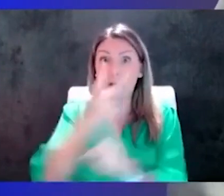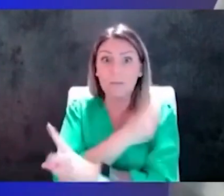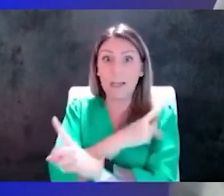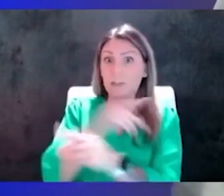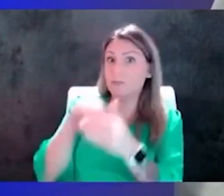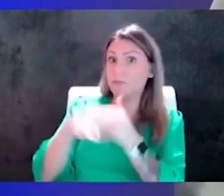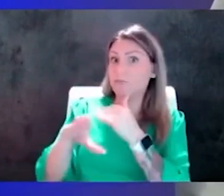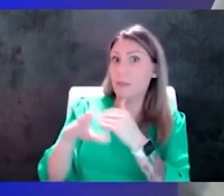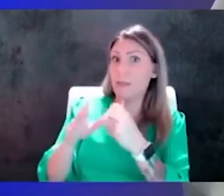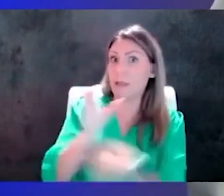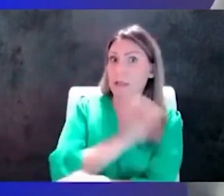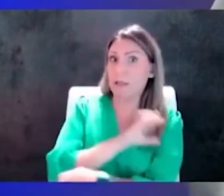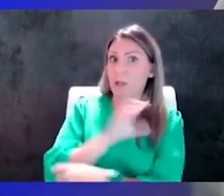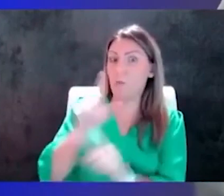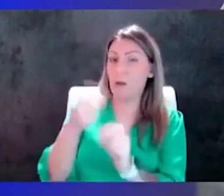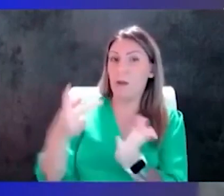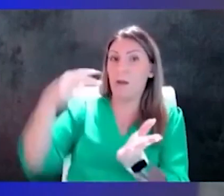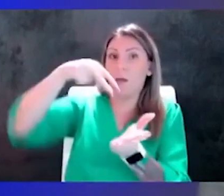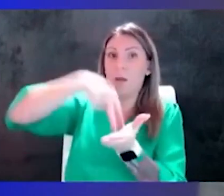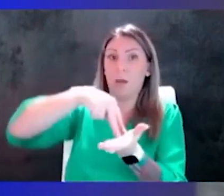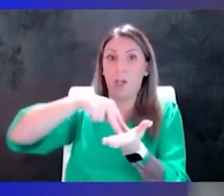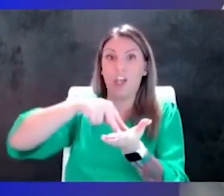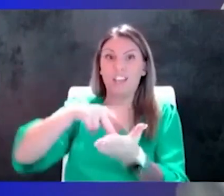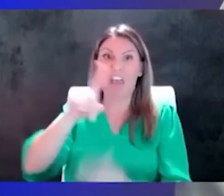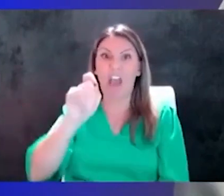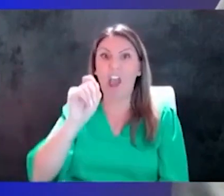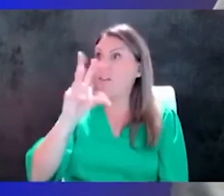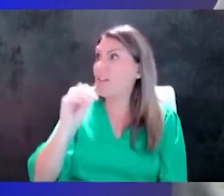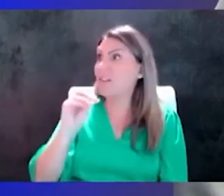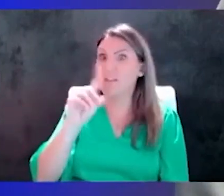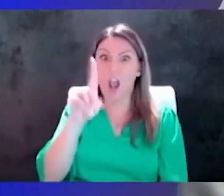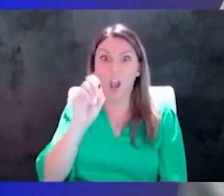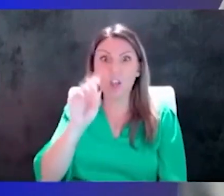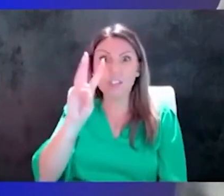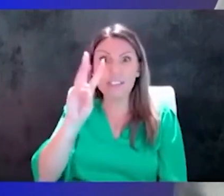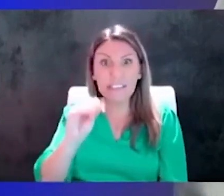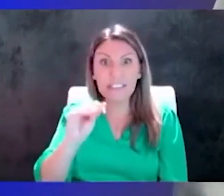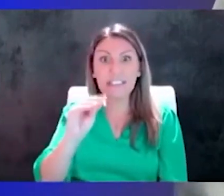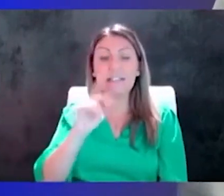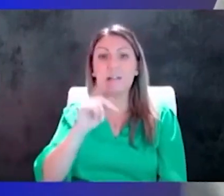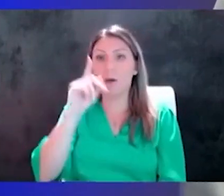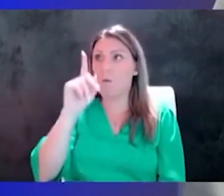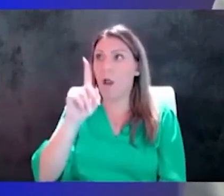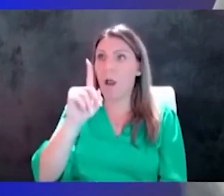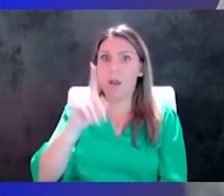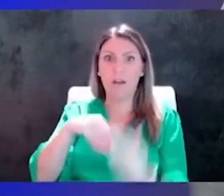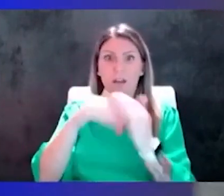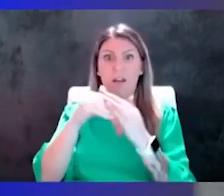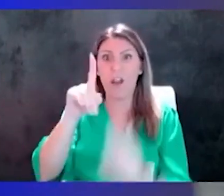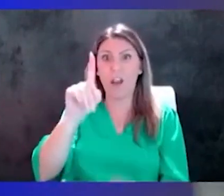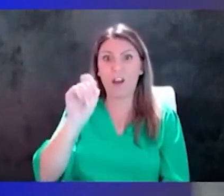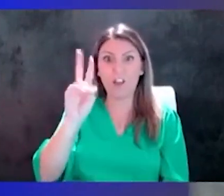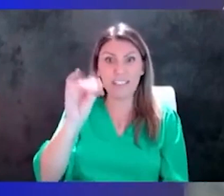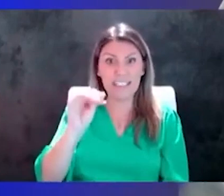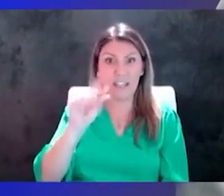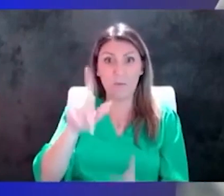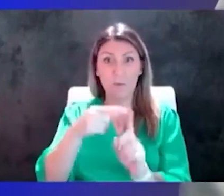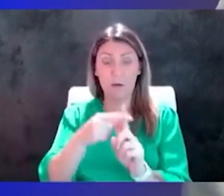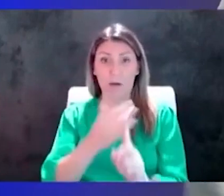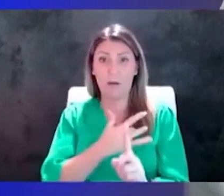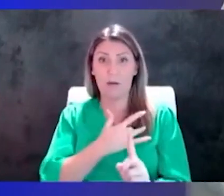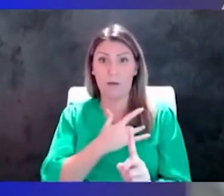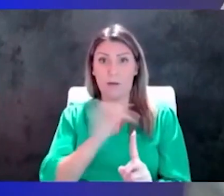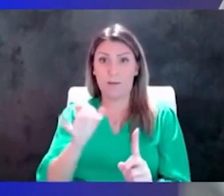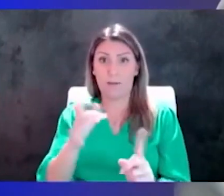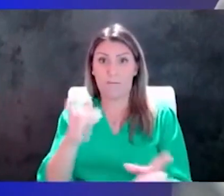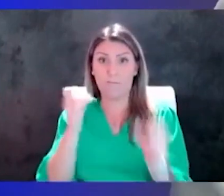when they stand up, their heart rate gets 150, 160. We had one that got up to 170. And so when your heart rate's beating that fast, you don't